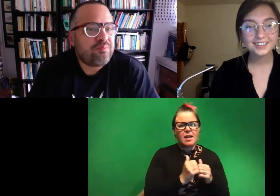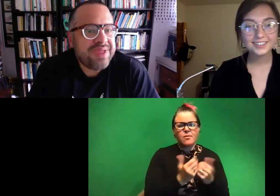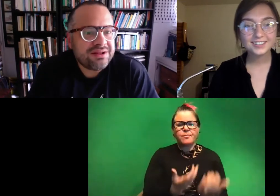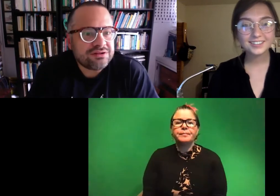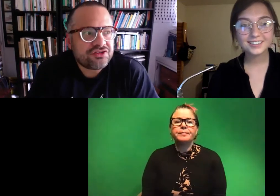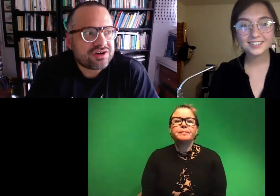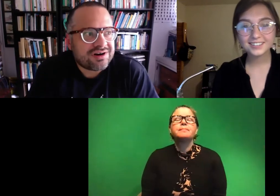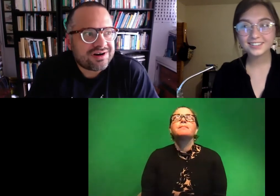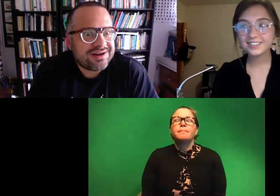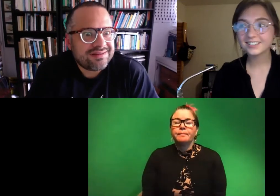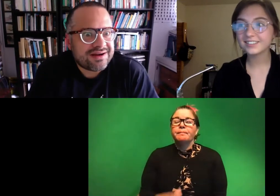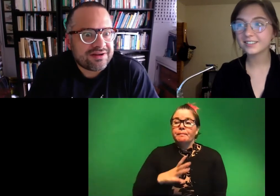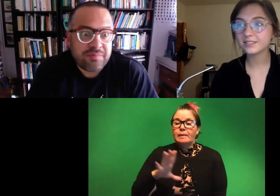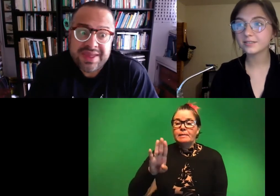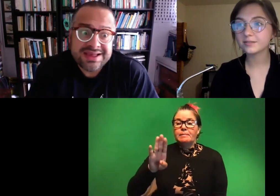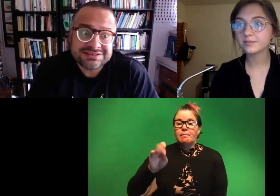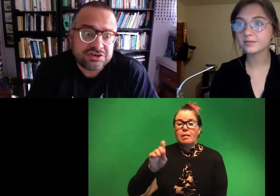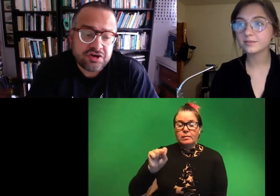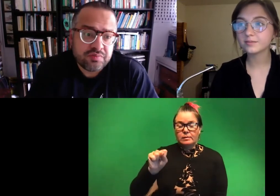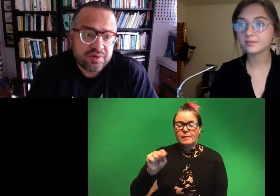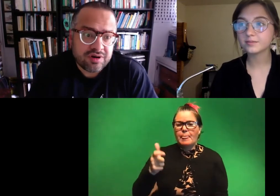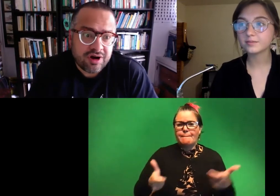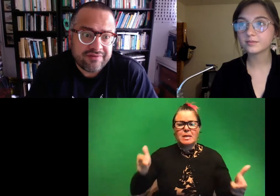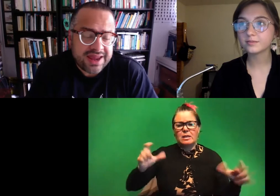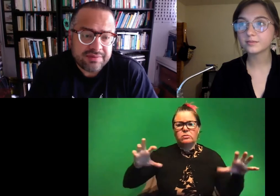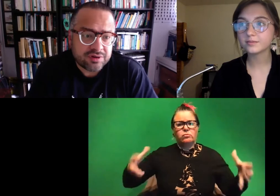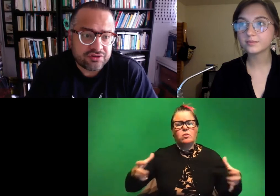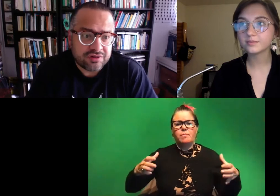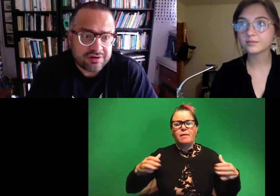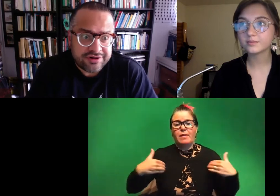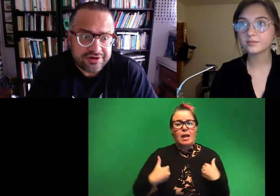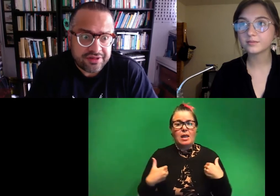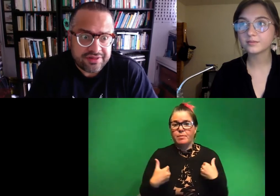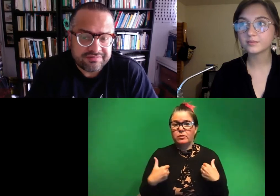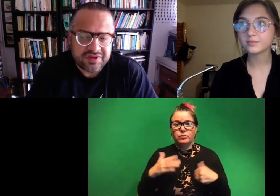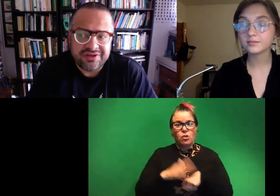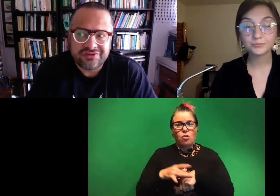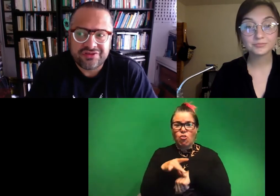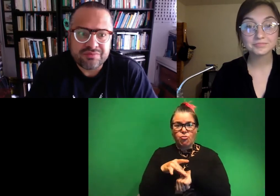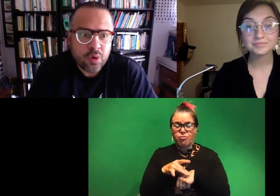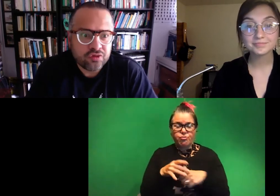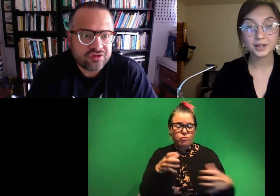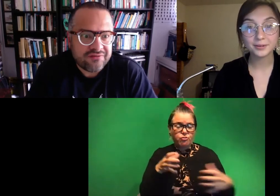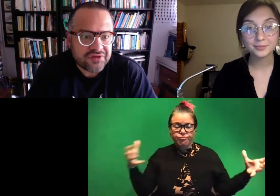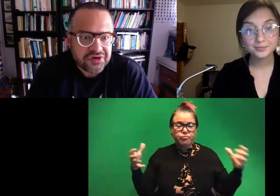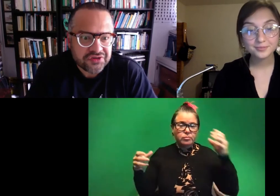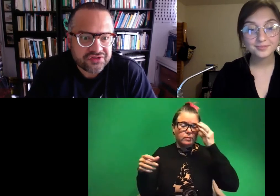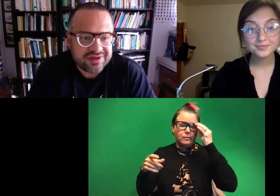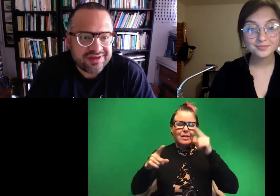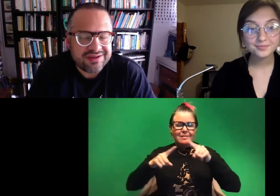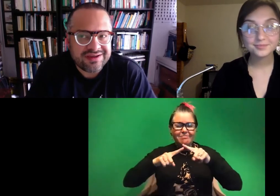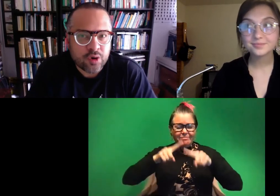So beetles are the biggest group of animals on Earth. It is the most